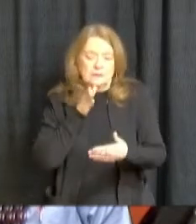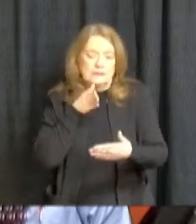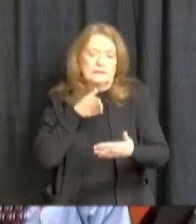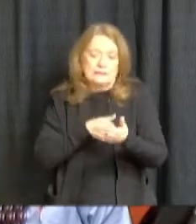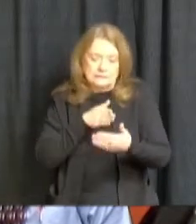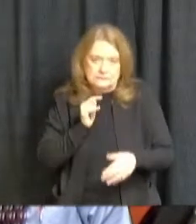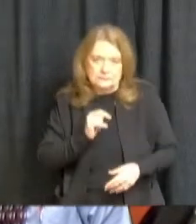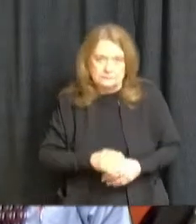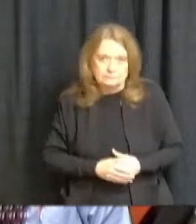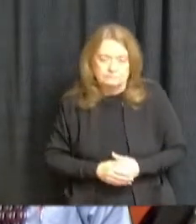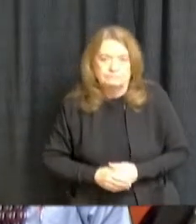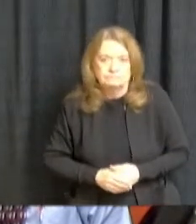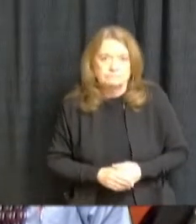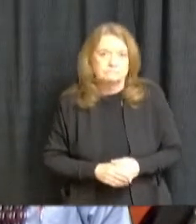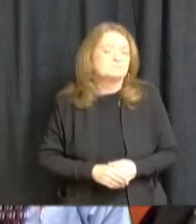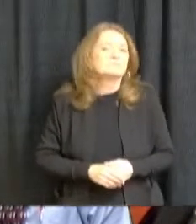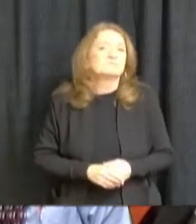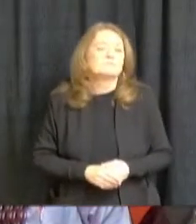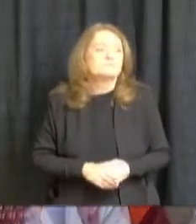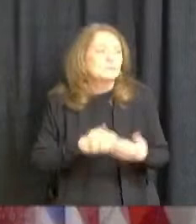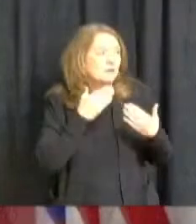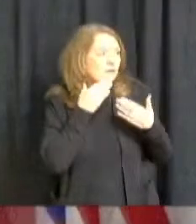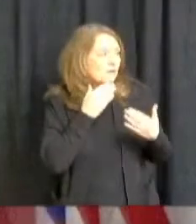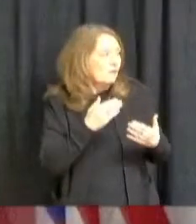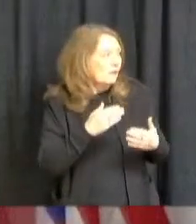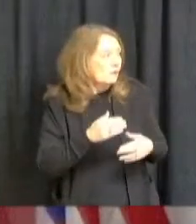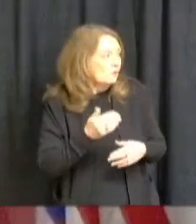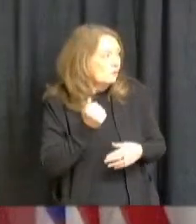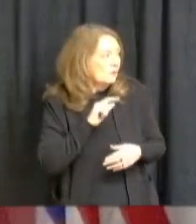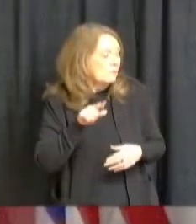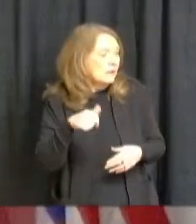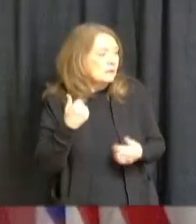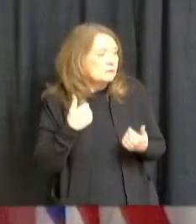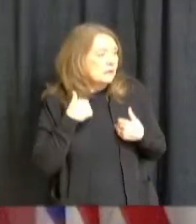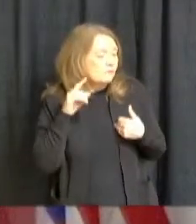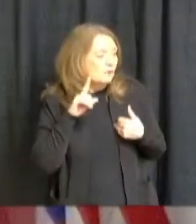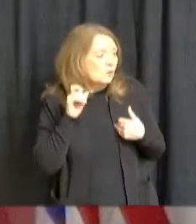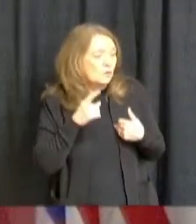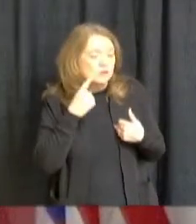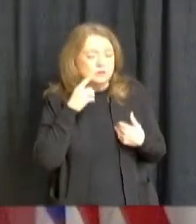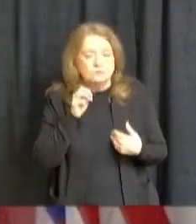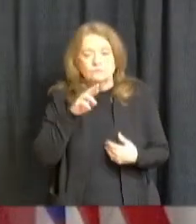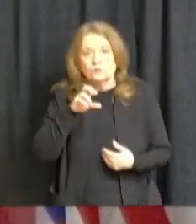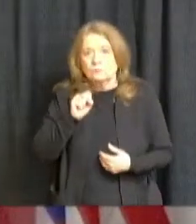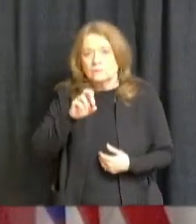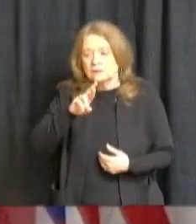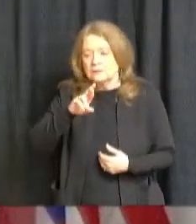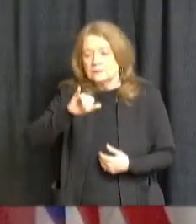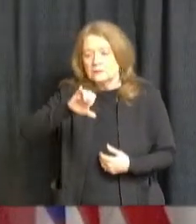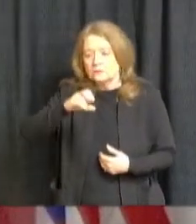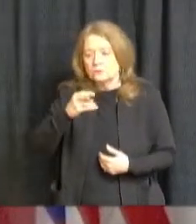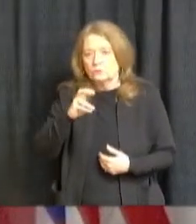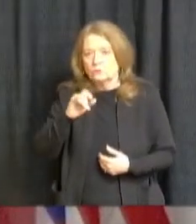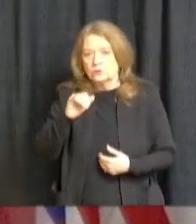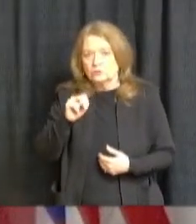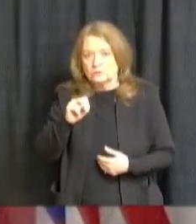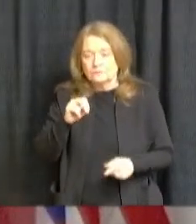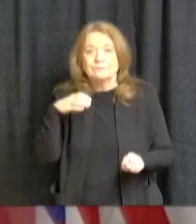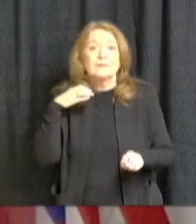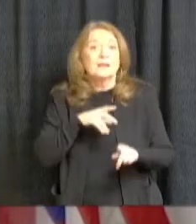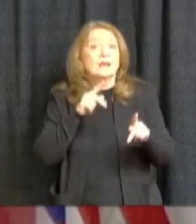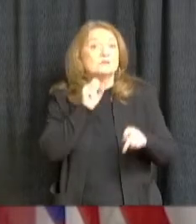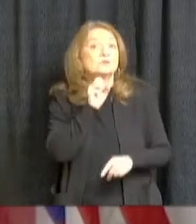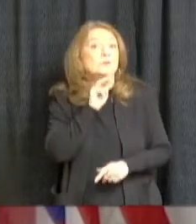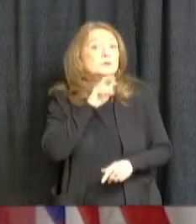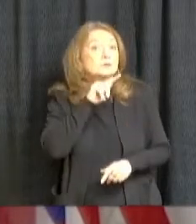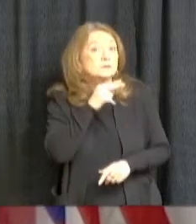against it. Thank you, Ms. Richardson. Anyone have a question for Ms. Richardson? Councilperson Smith, you're recognized.